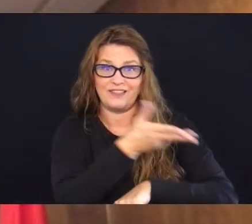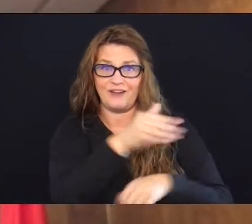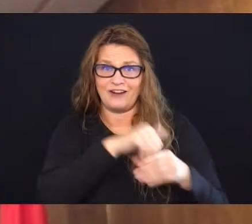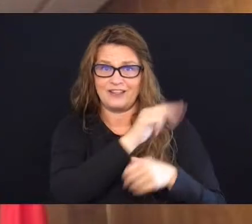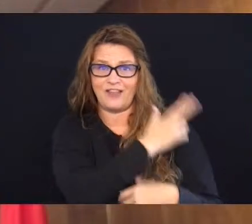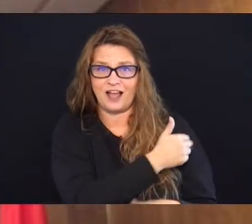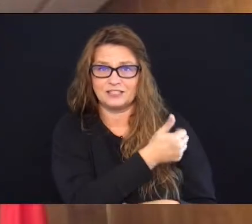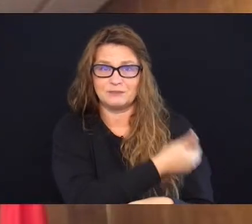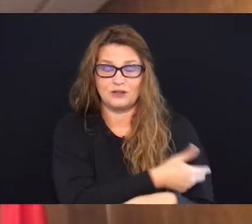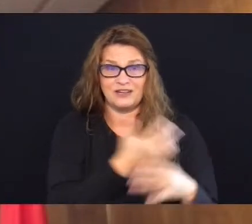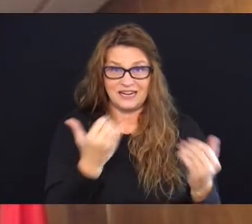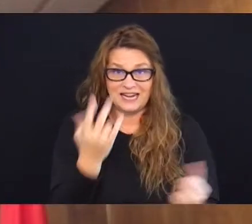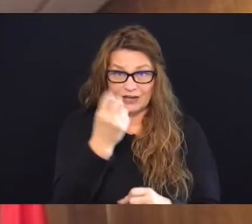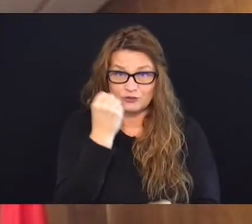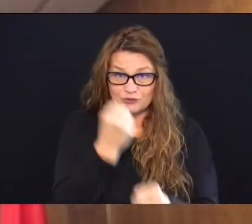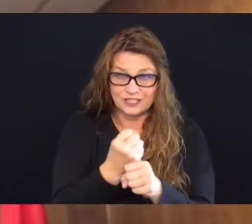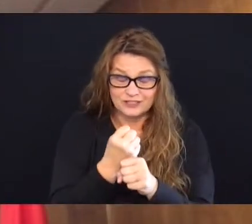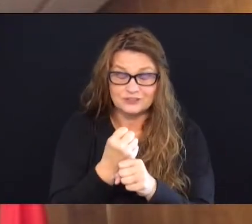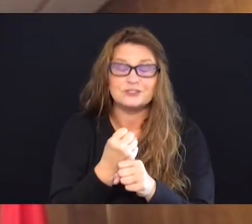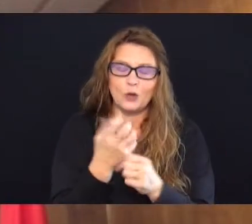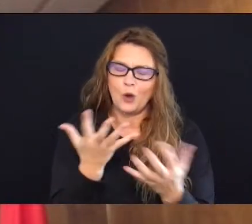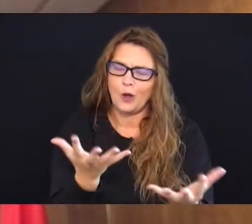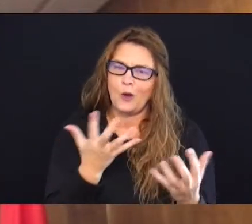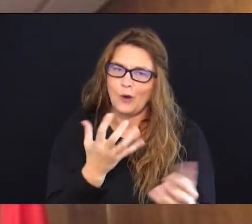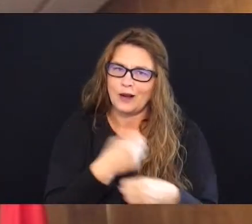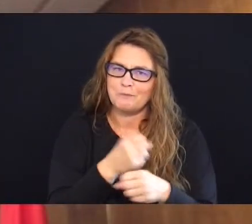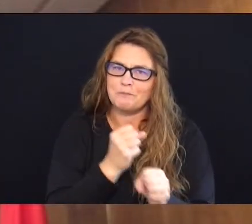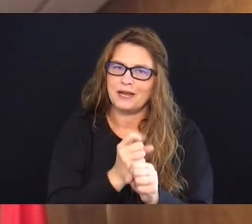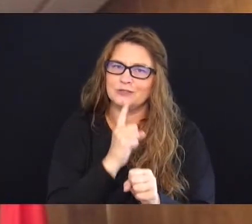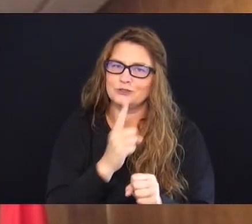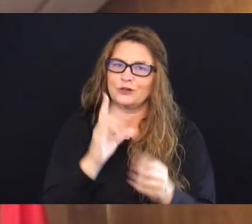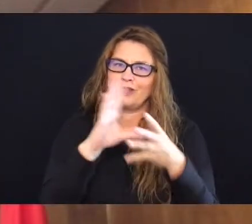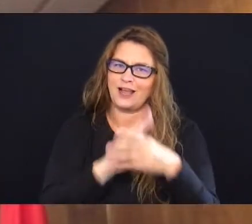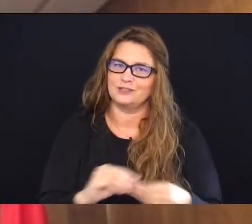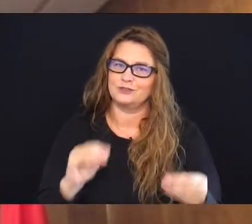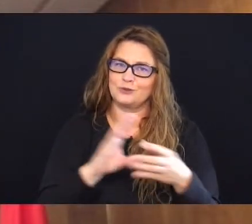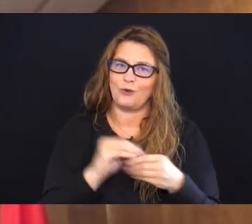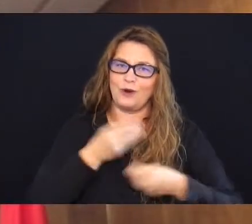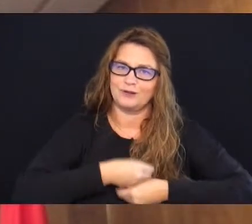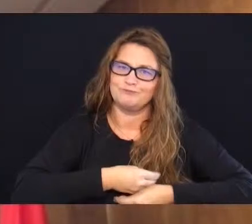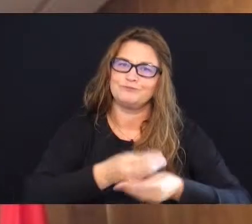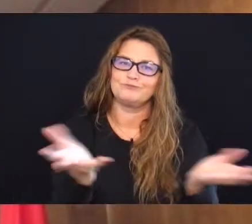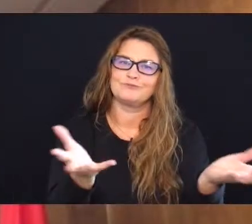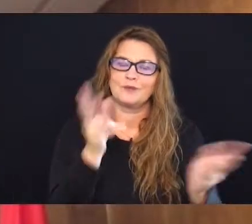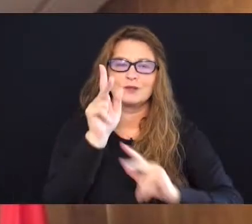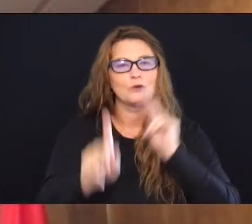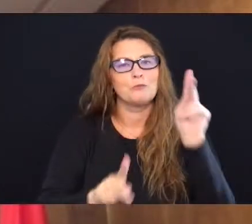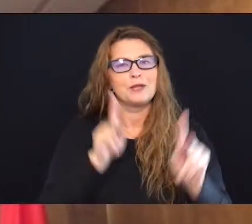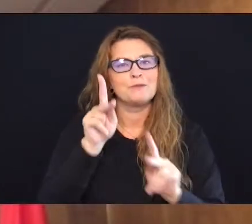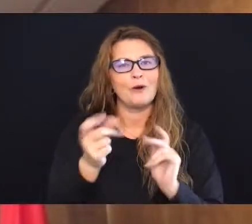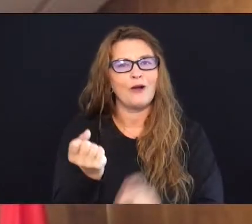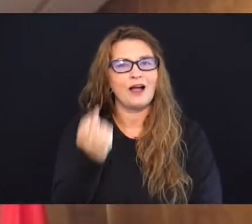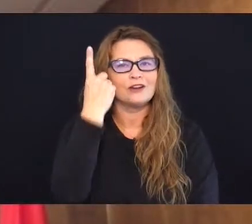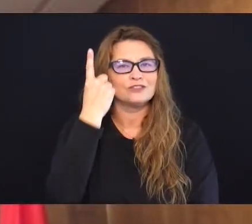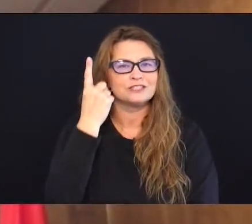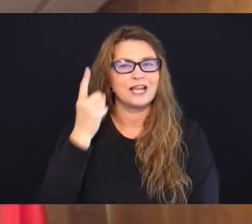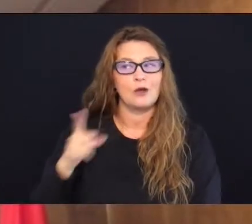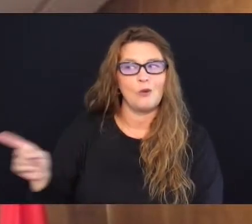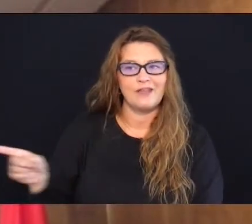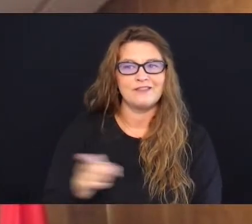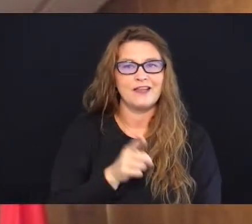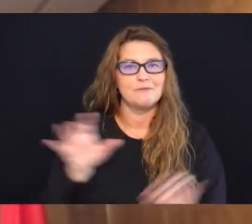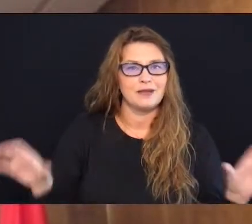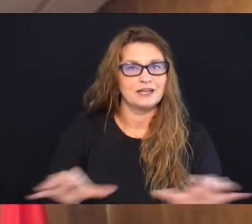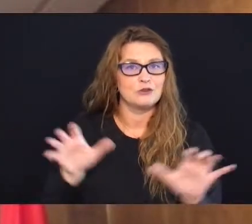2 years. And so I wanted to make sure that we get that story out, and so people understand what it is that those healthcare providers have